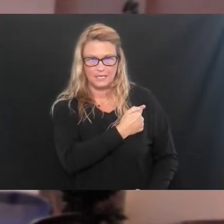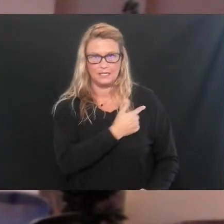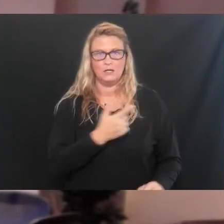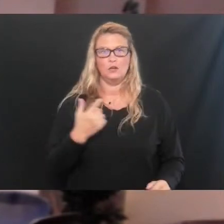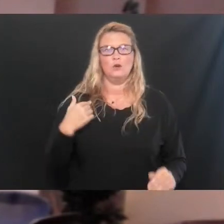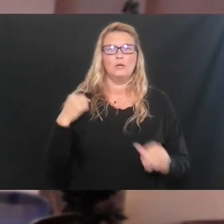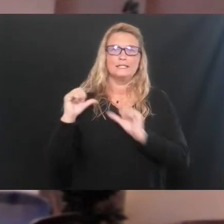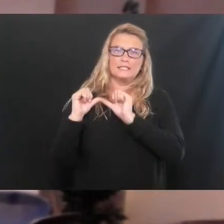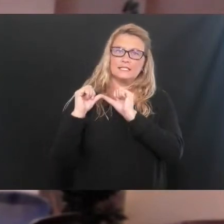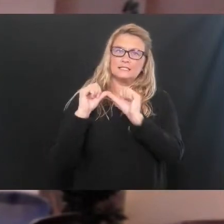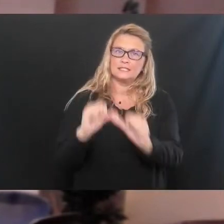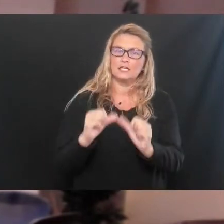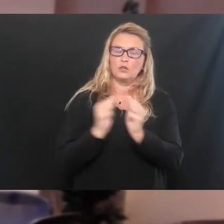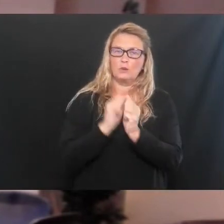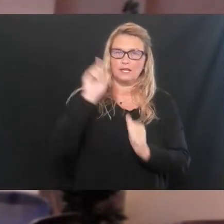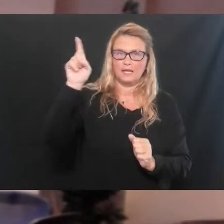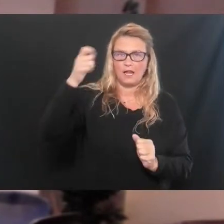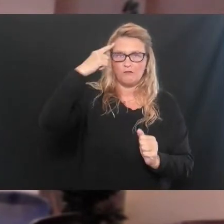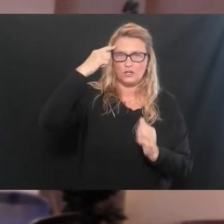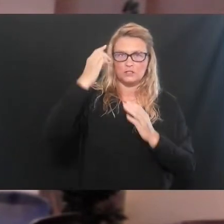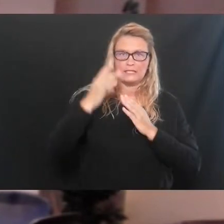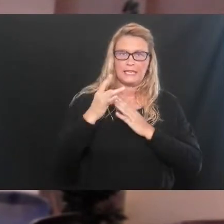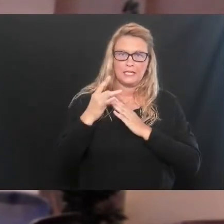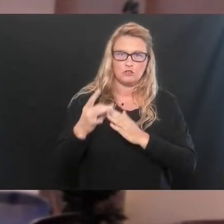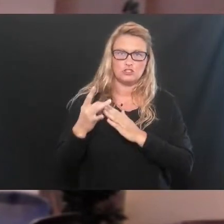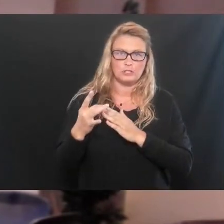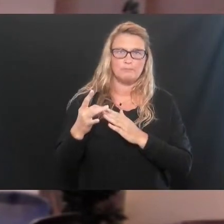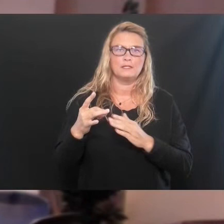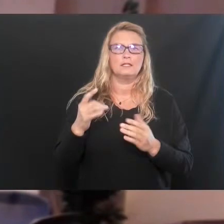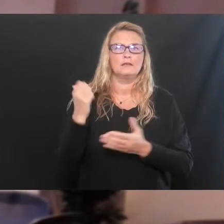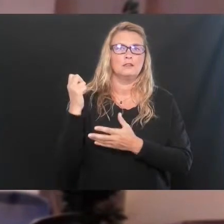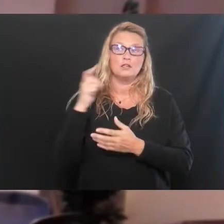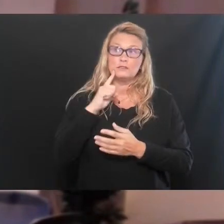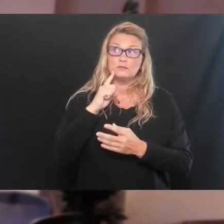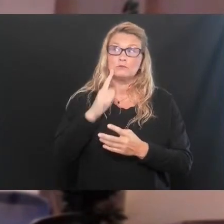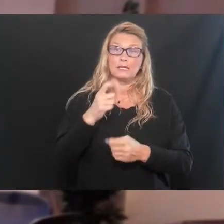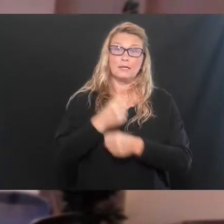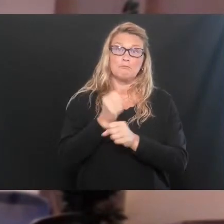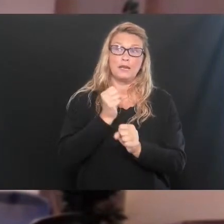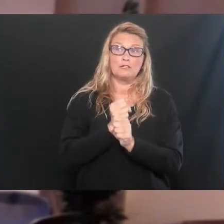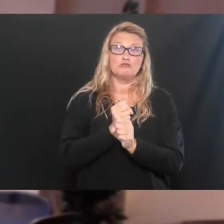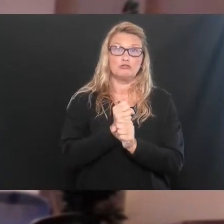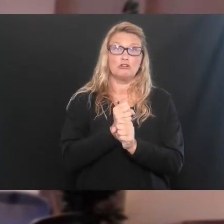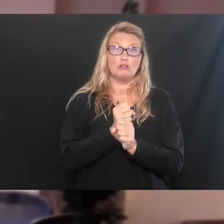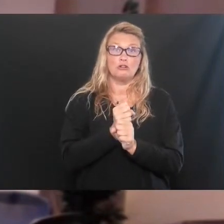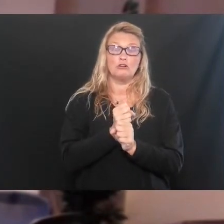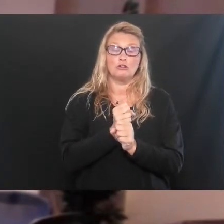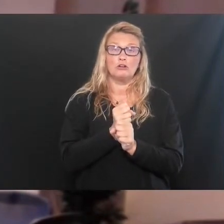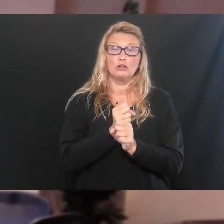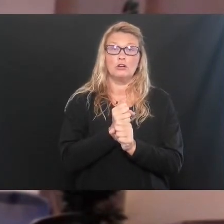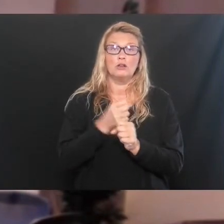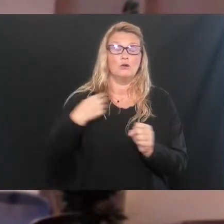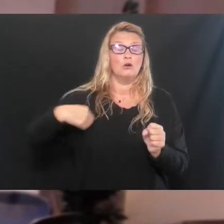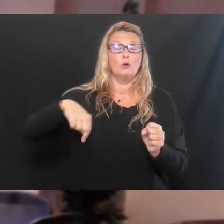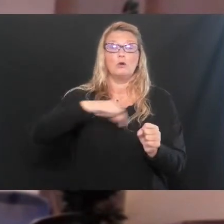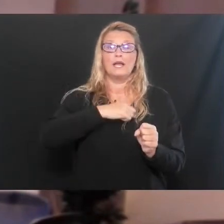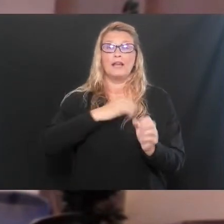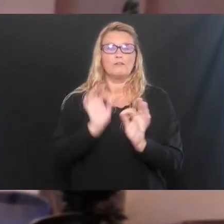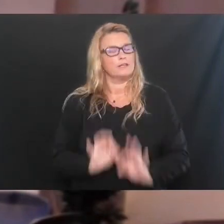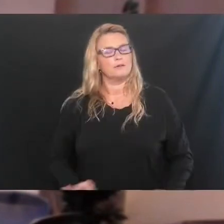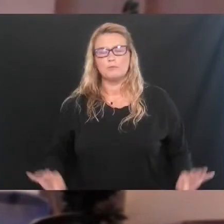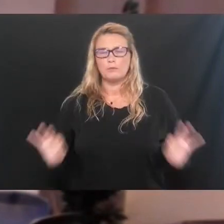with the governor's leadership to push as hard as we can to make sure that we bring all of the most